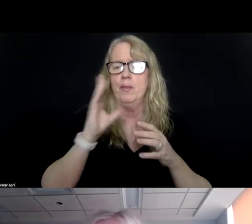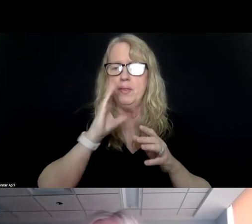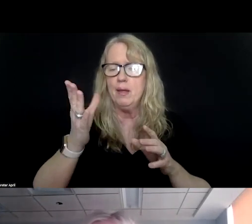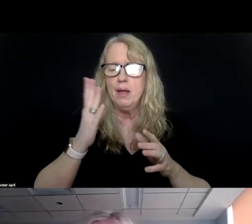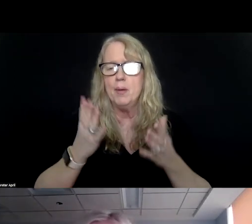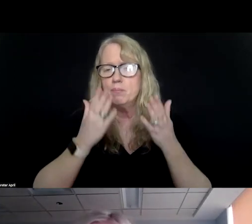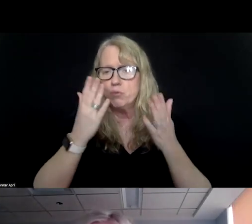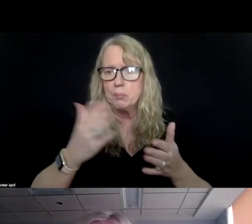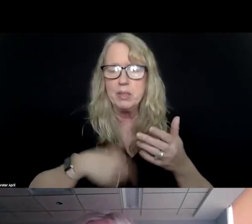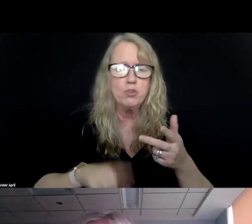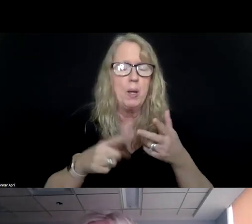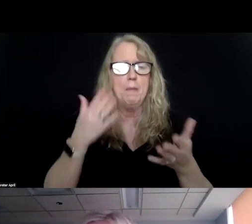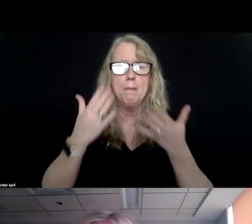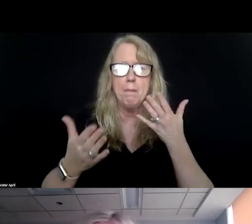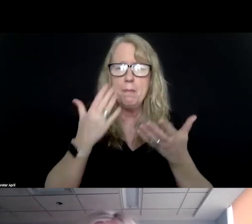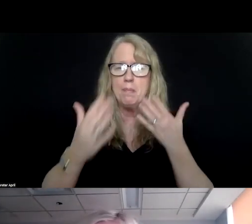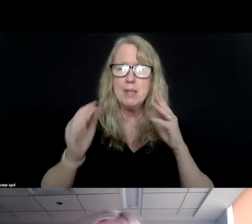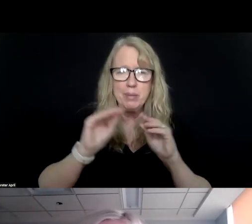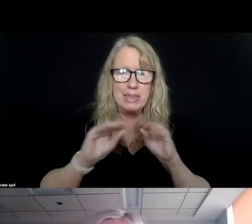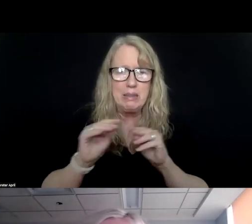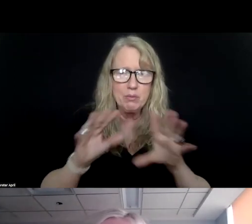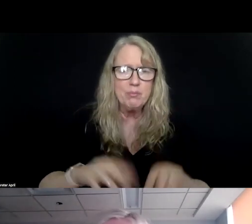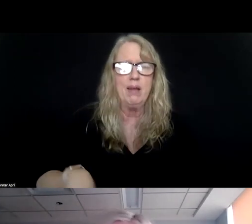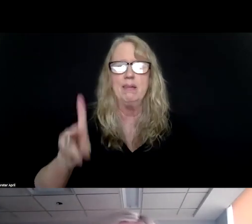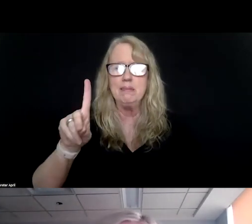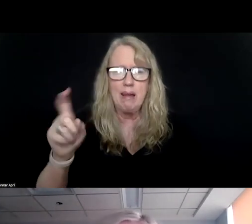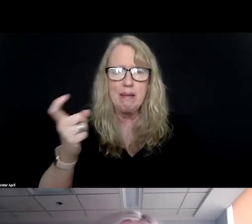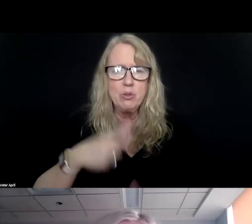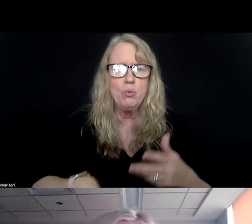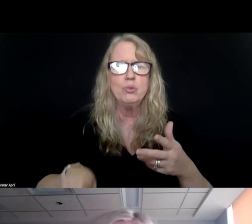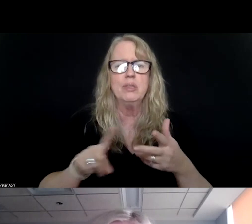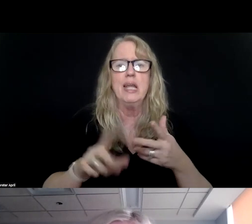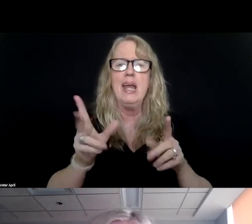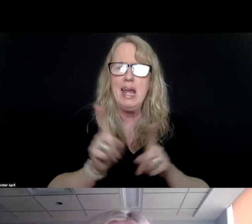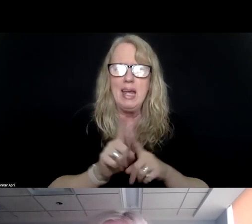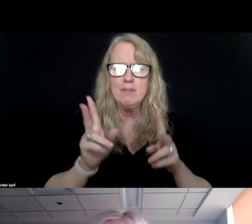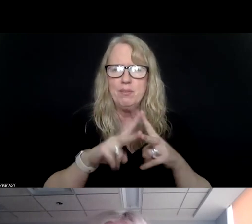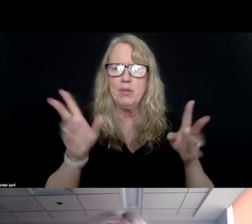recommendation, maybe clarifying a diagnosis, and also very